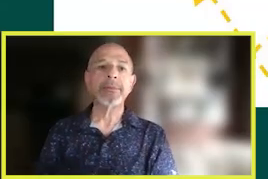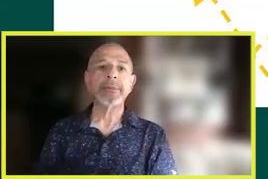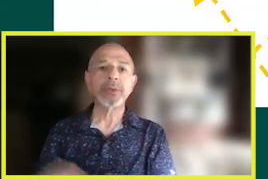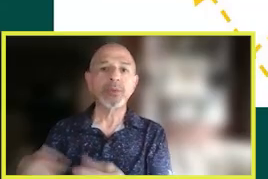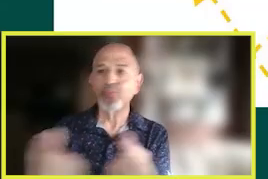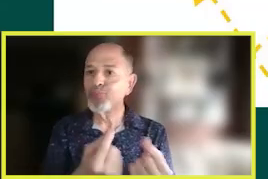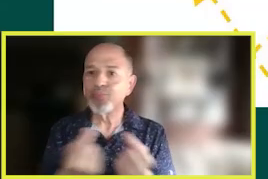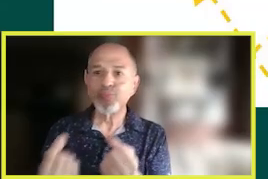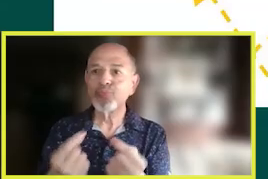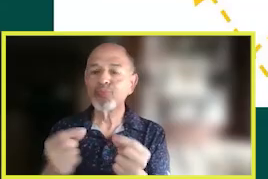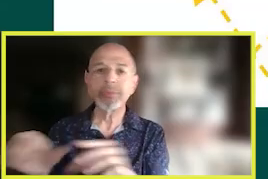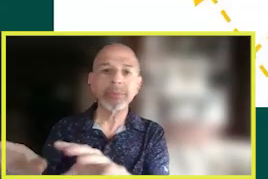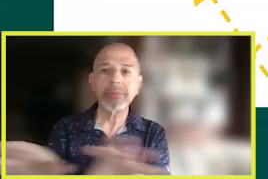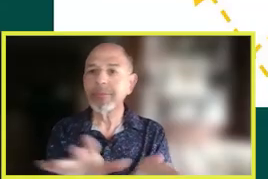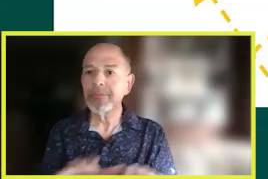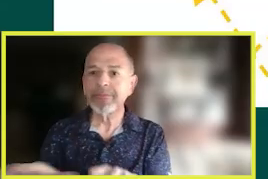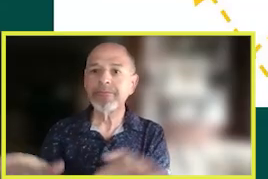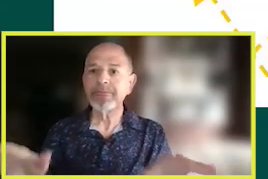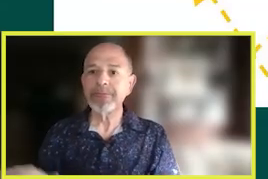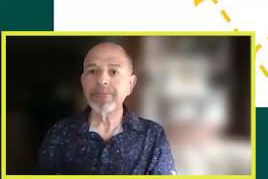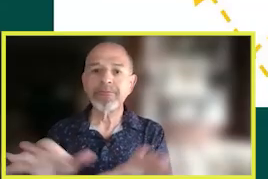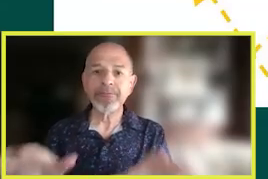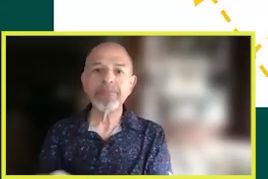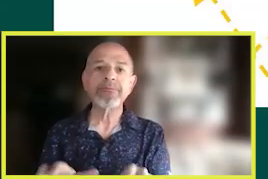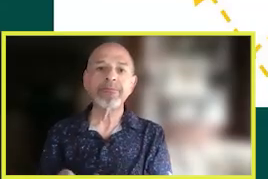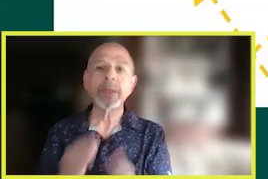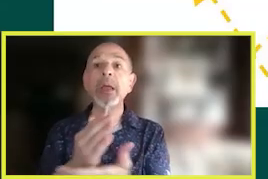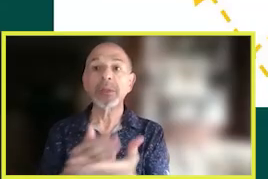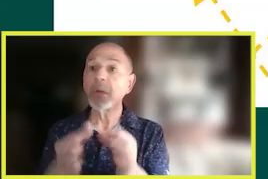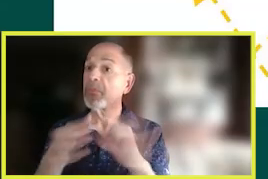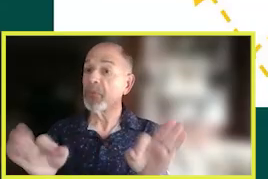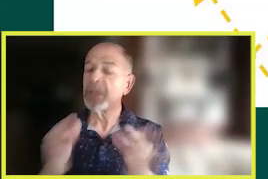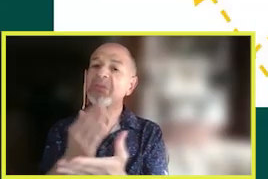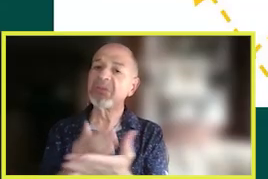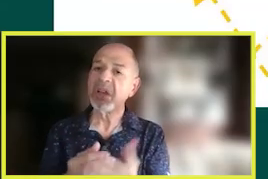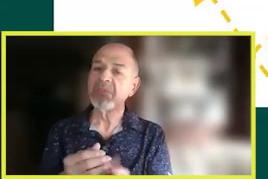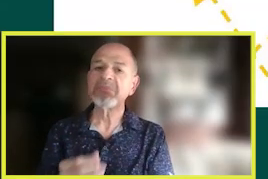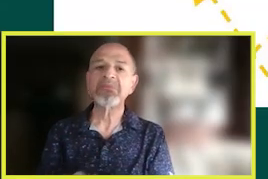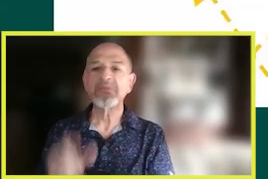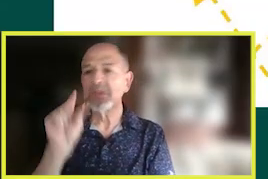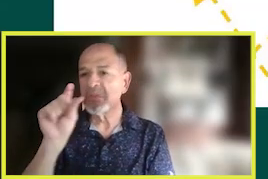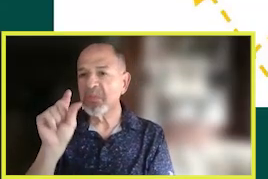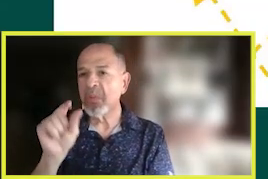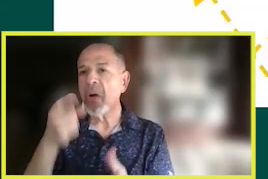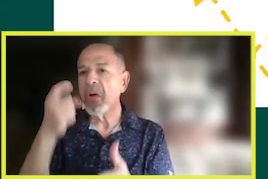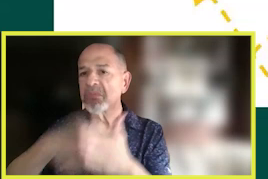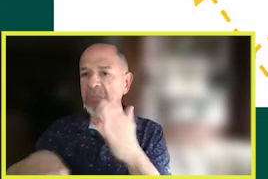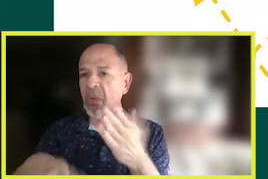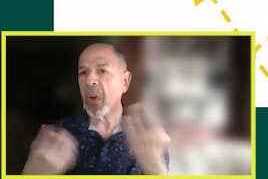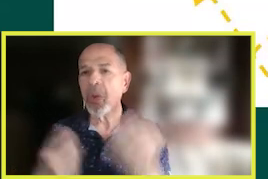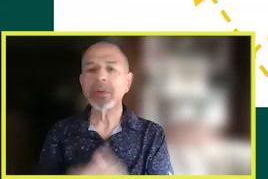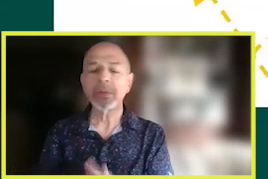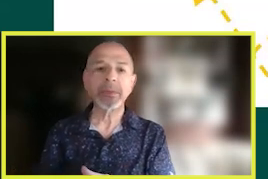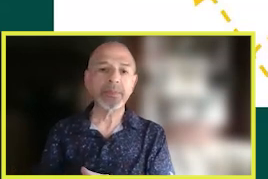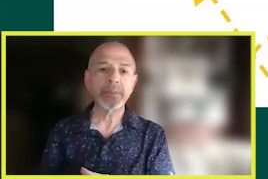no cost, events or activities to do in Rhode Island. On this slide, we have an